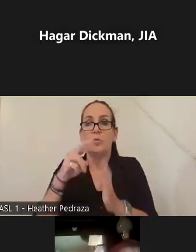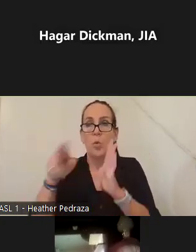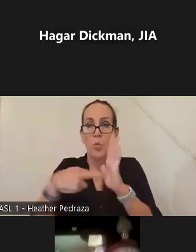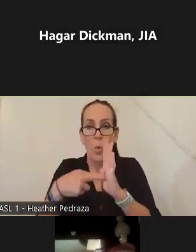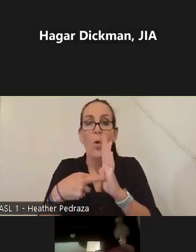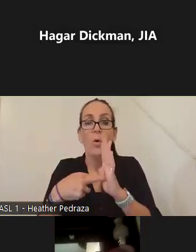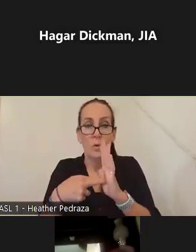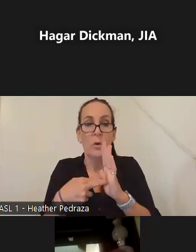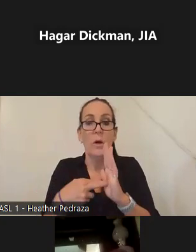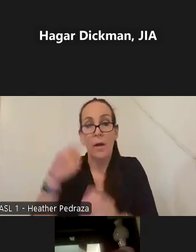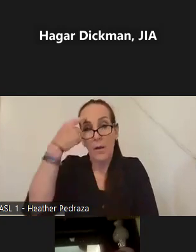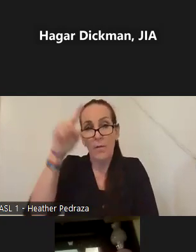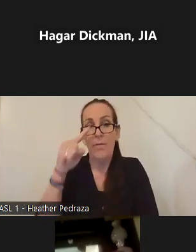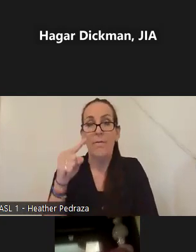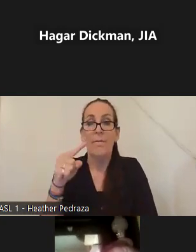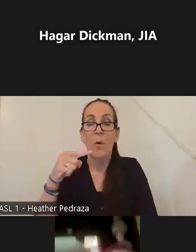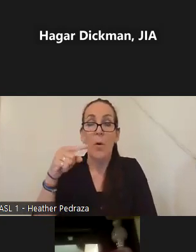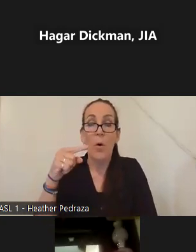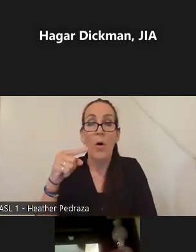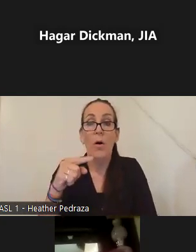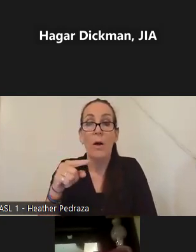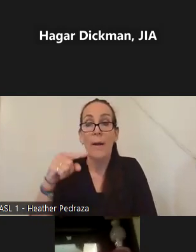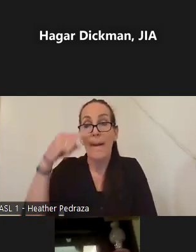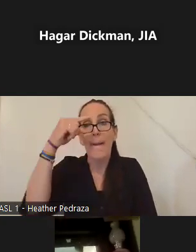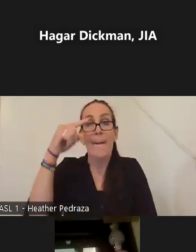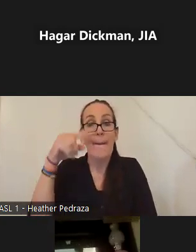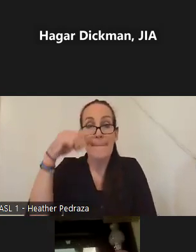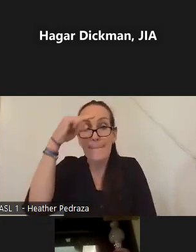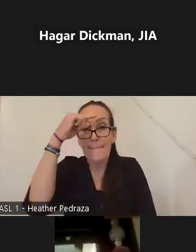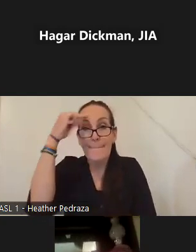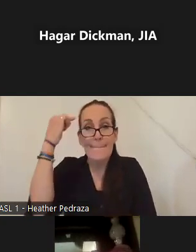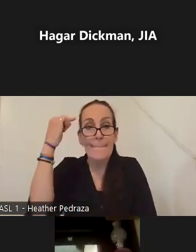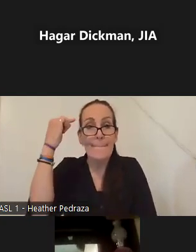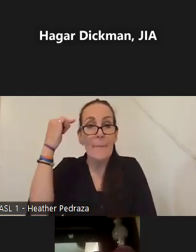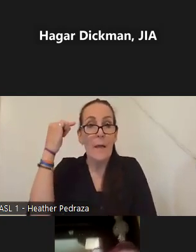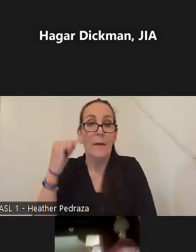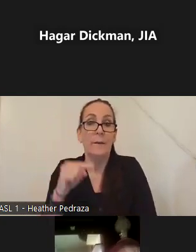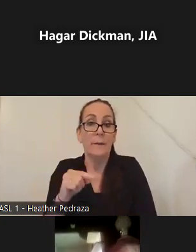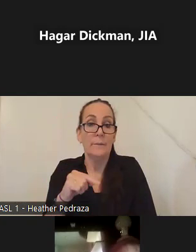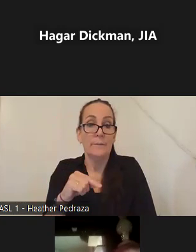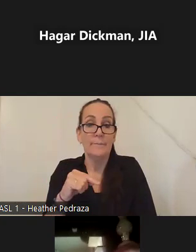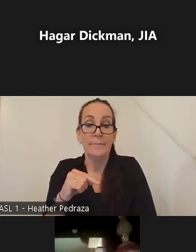DACLAC. And so we're going to go into some of our priorities discussion.